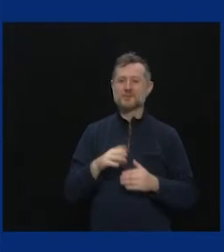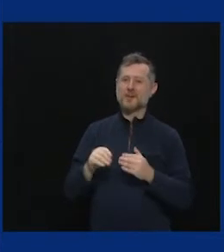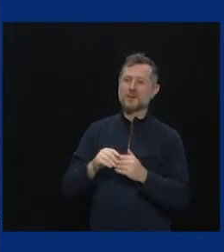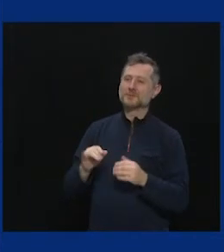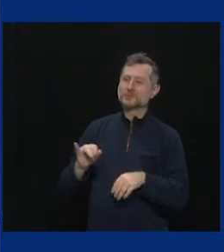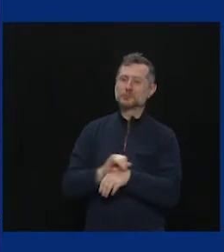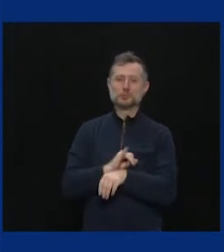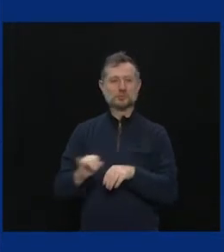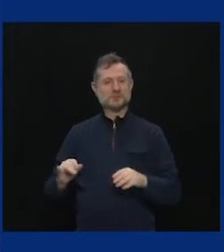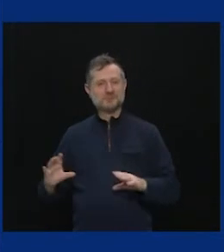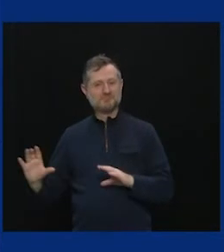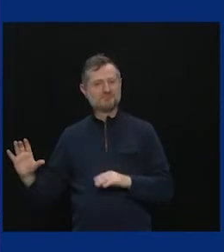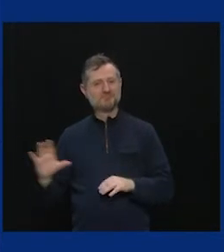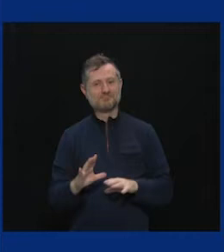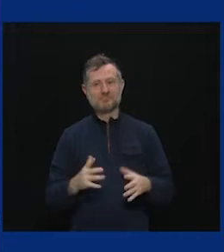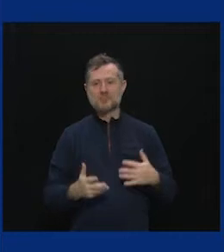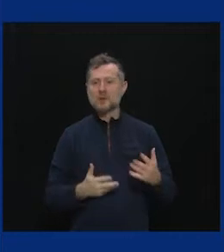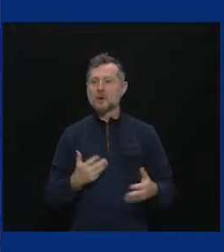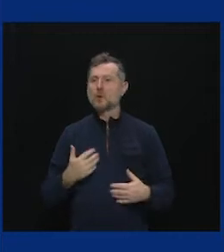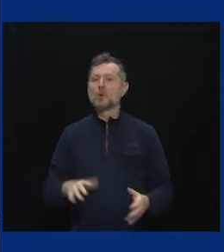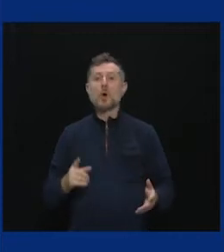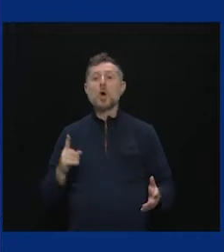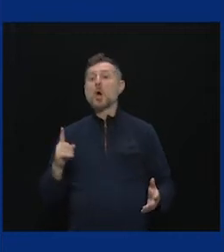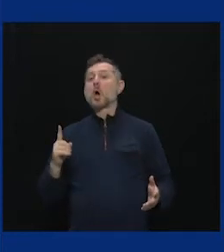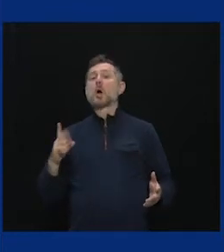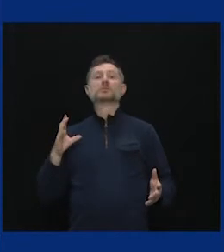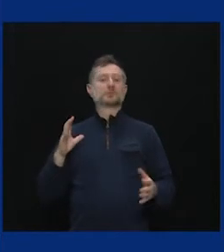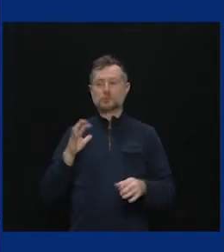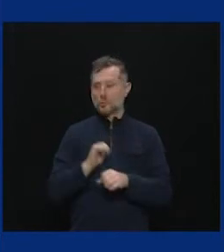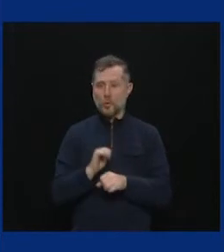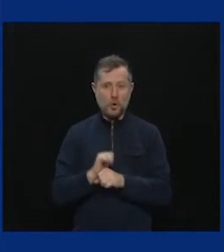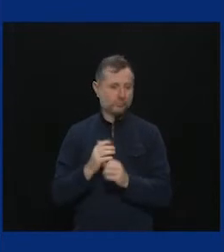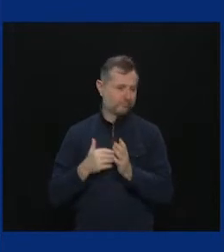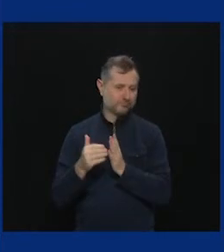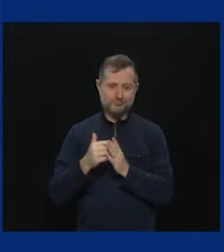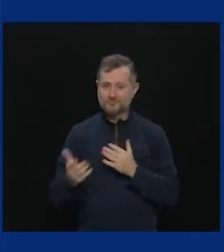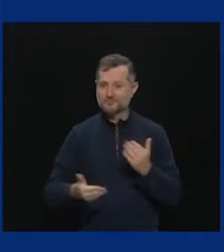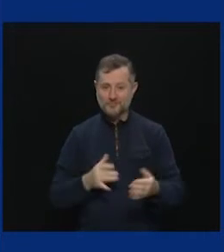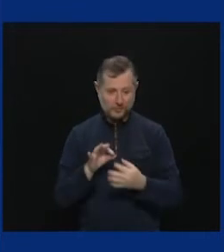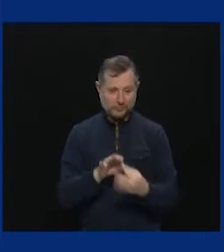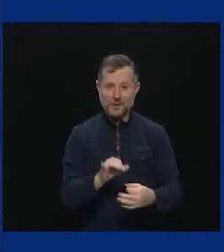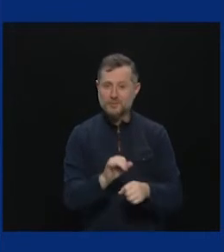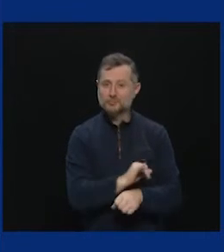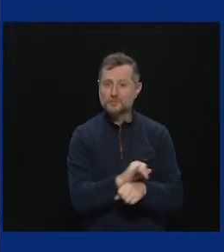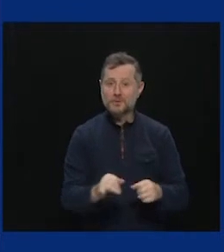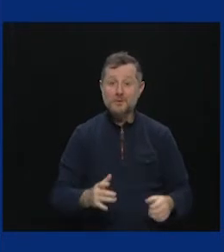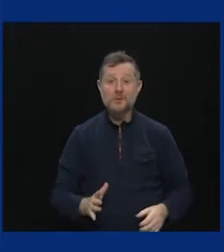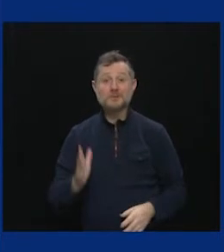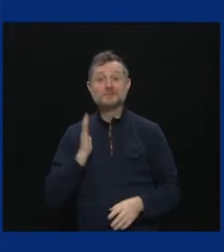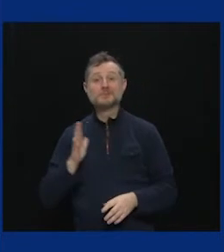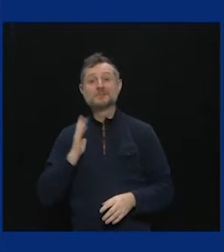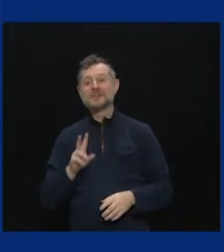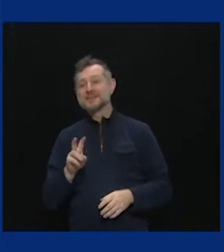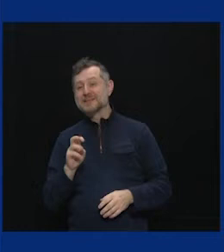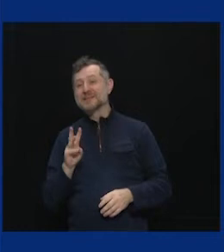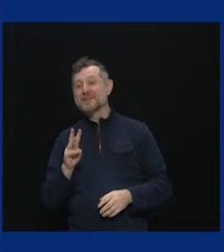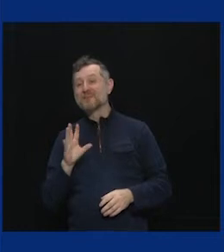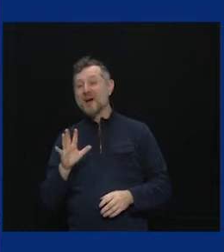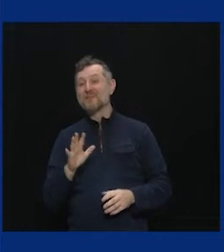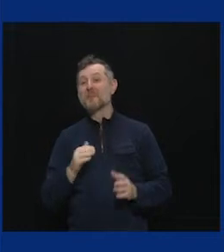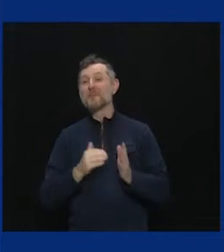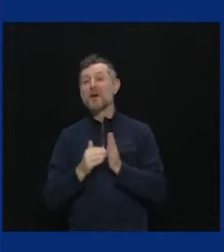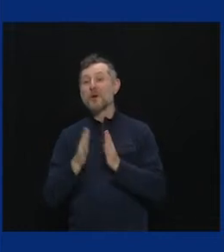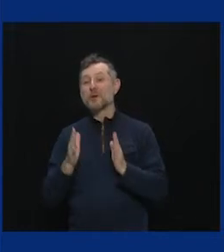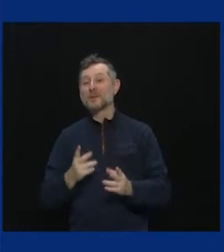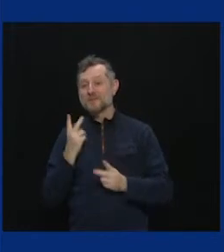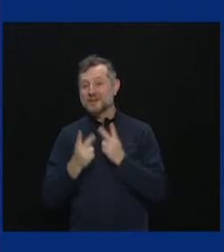of jobs associated with it. And we used to have visitors come. 265 million visitors came statewide. They spent